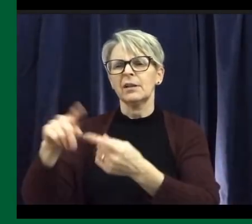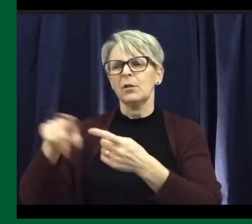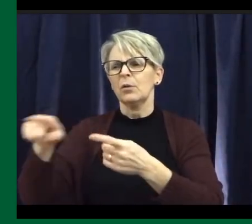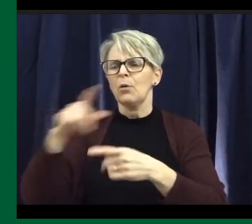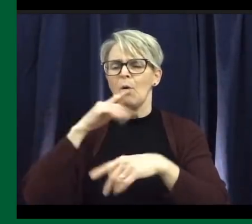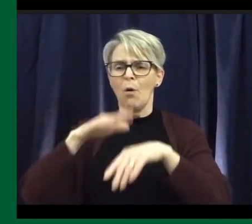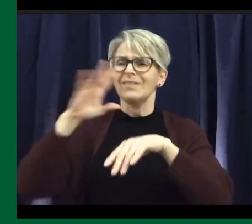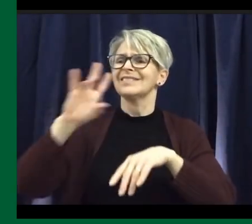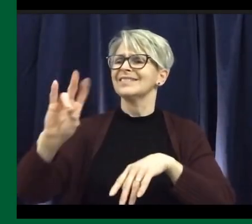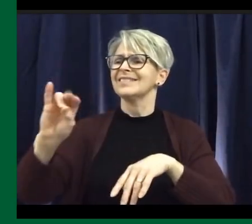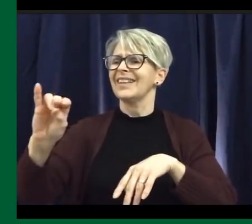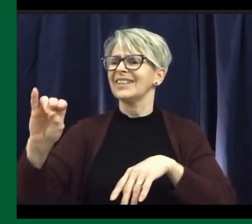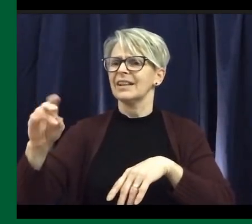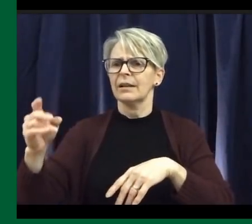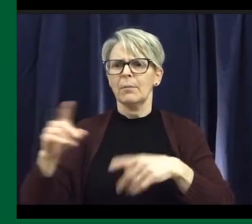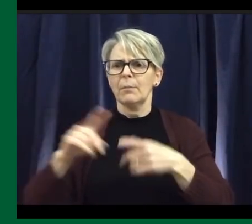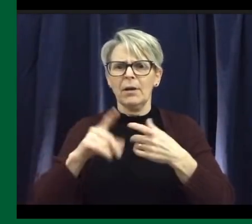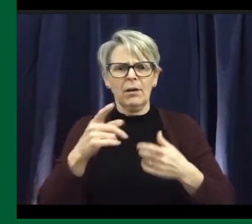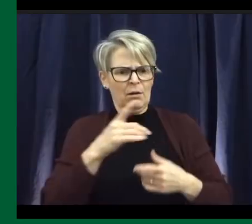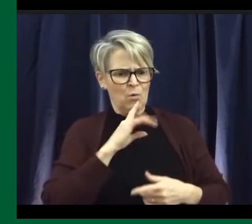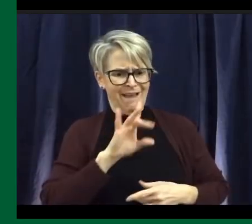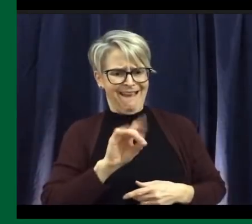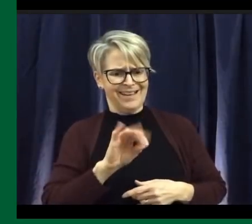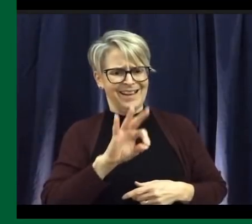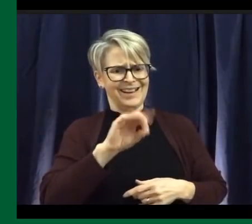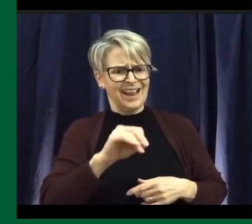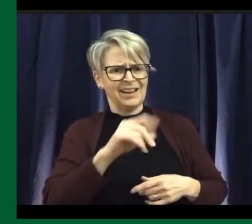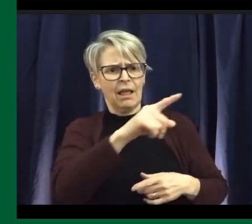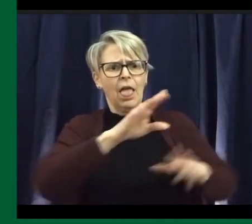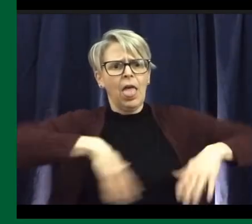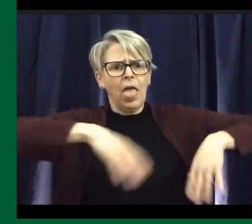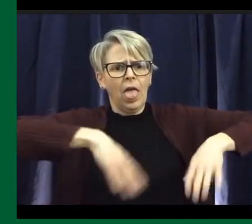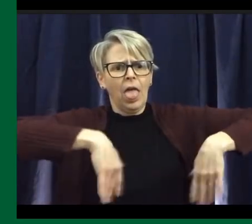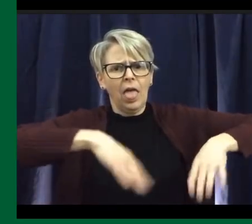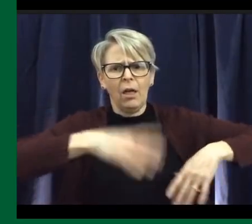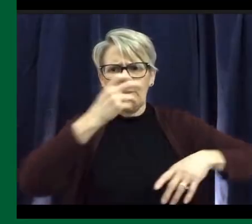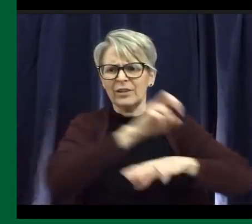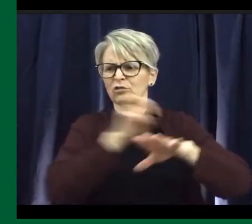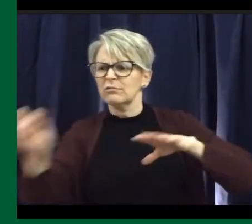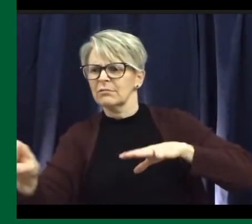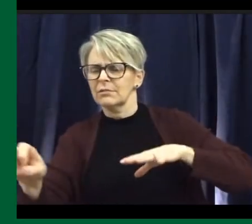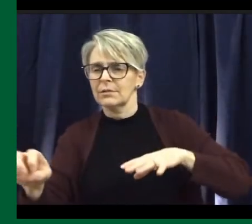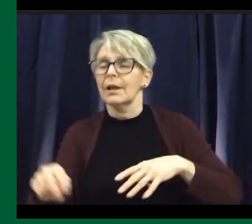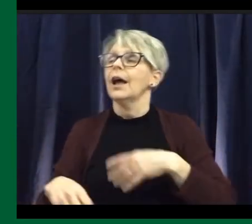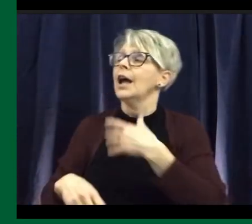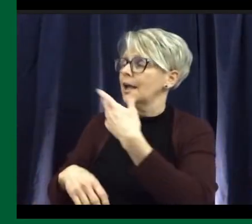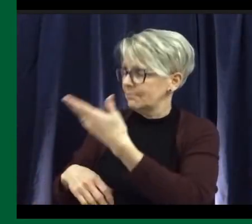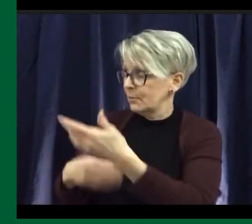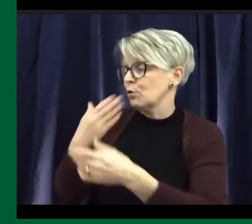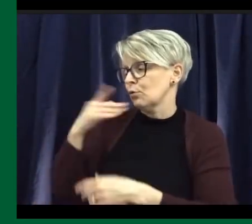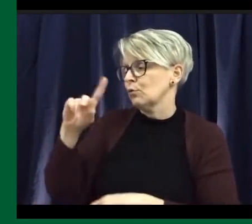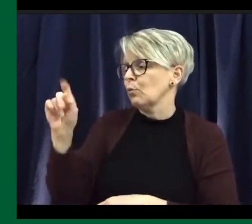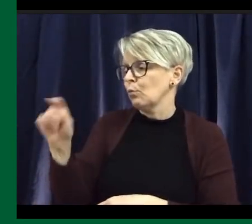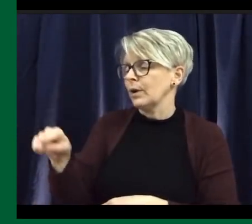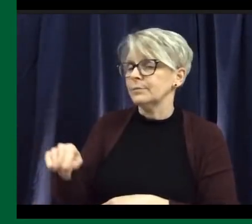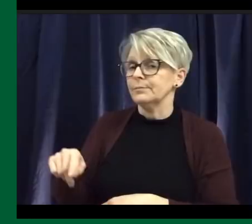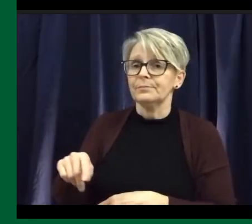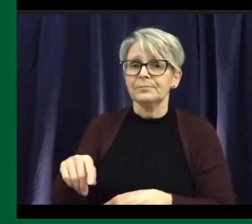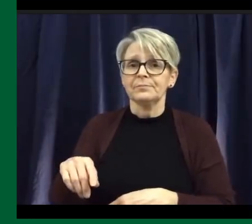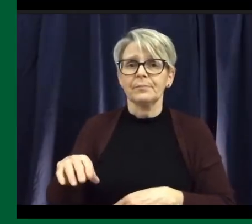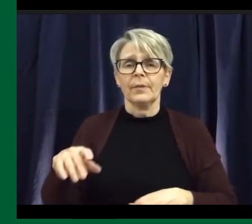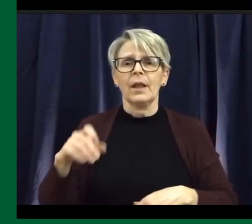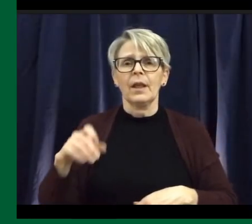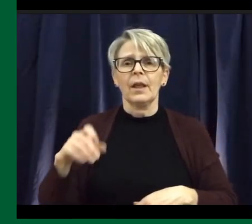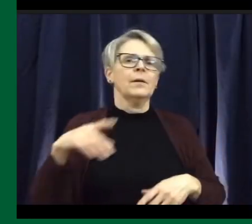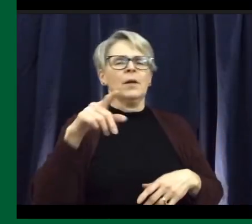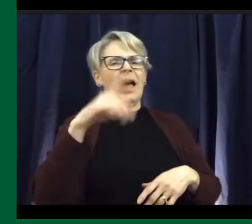before those over 80 and 90 around the province were vaccinated? So it's a good question, and actually you spoke a little bit to a quote. I think you asked me for a question earlier this